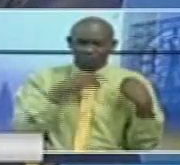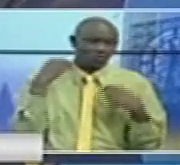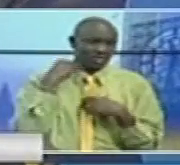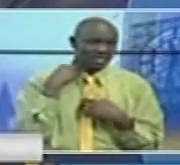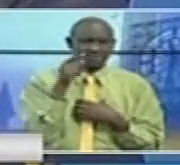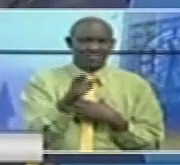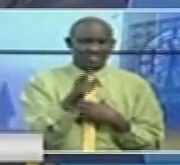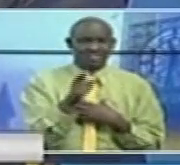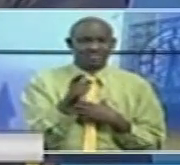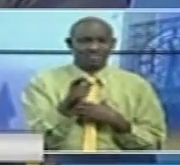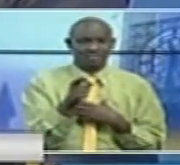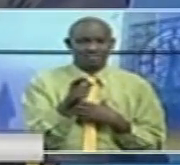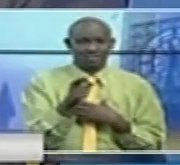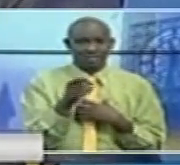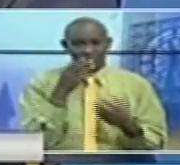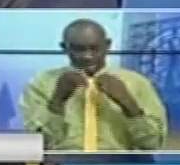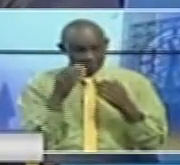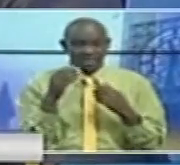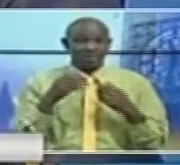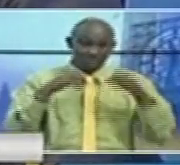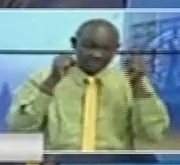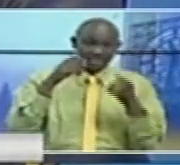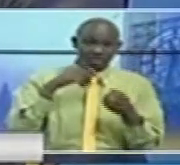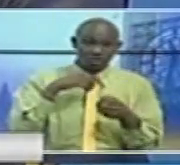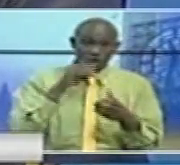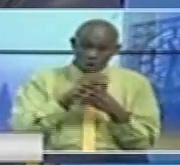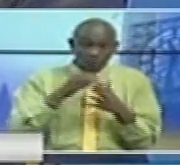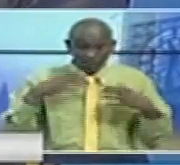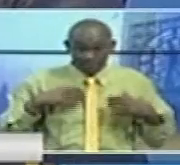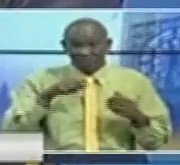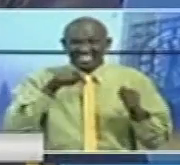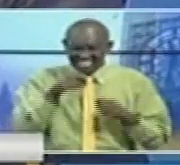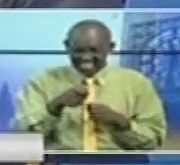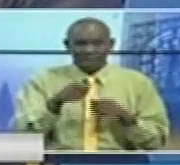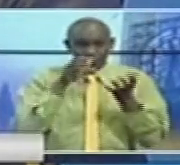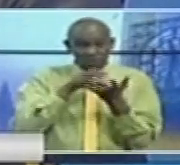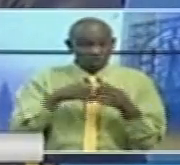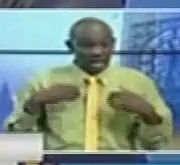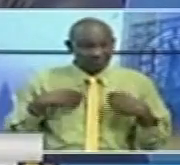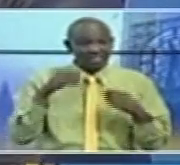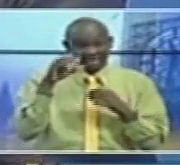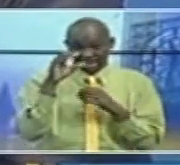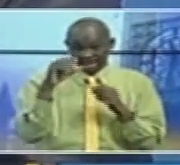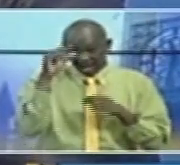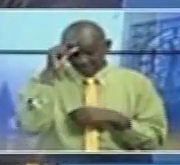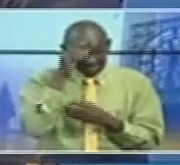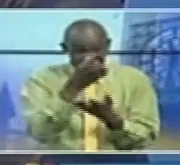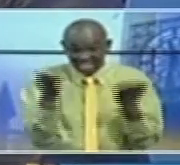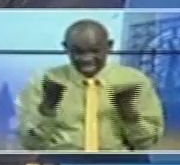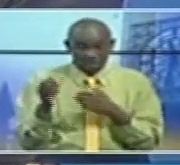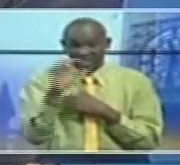crimes are either heads of state or people who hold key positions within a state or within the state